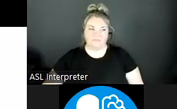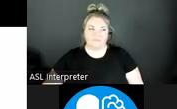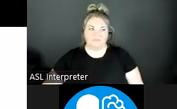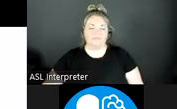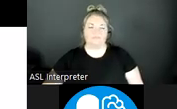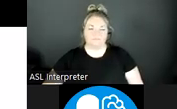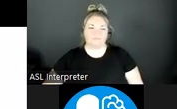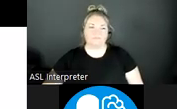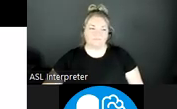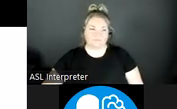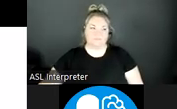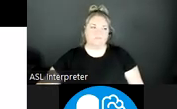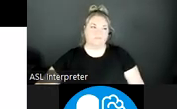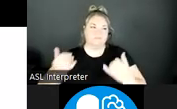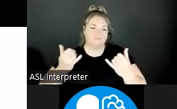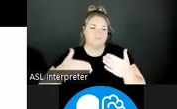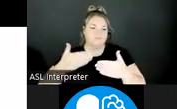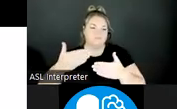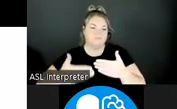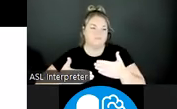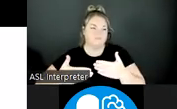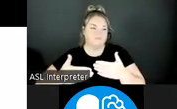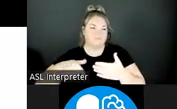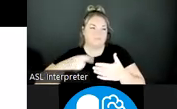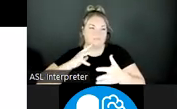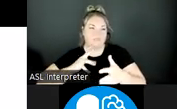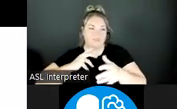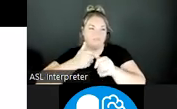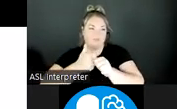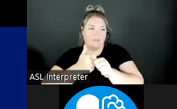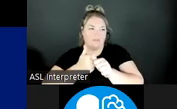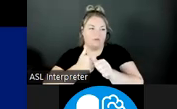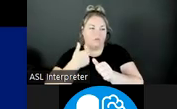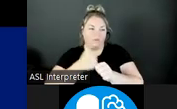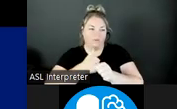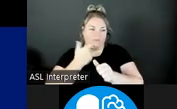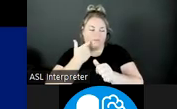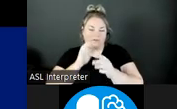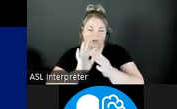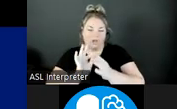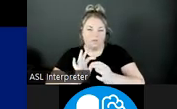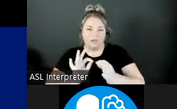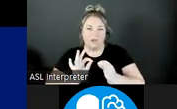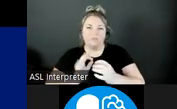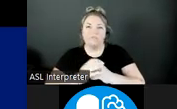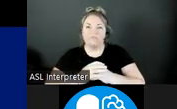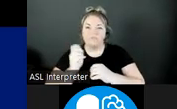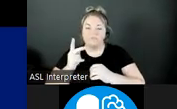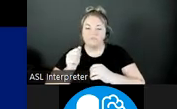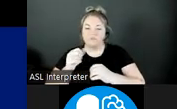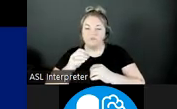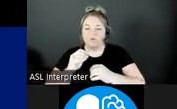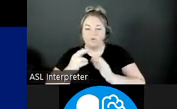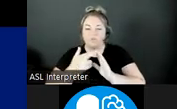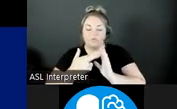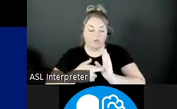yeah, we can jump into, this is just the update, which we've just been talking about. Okay, so